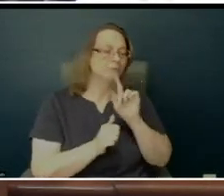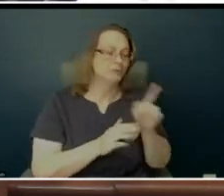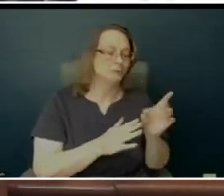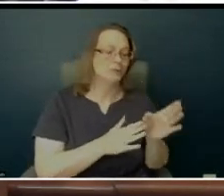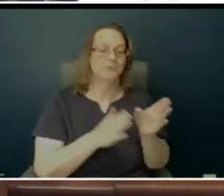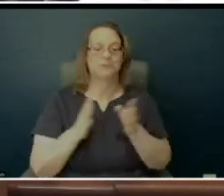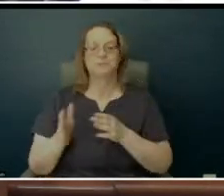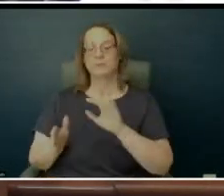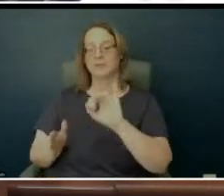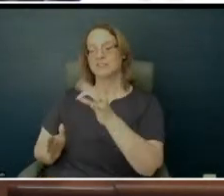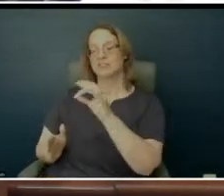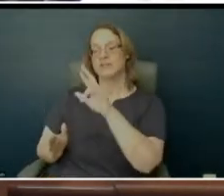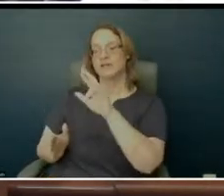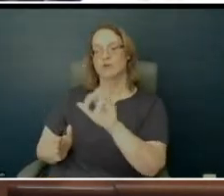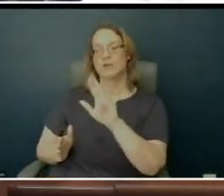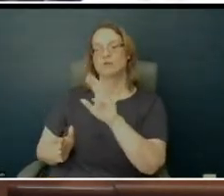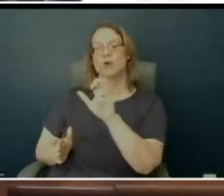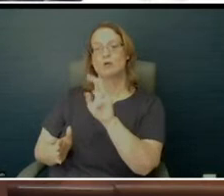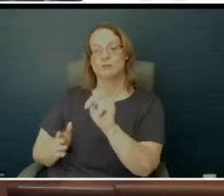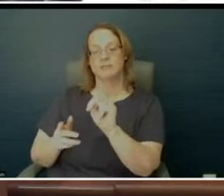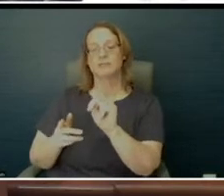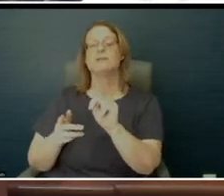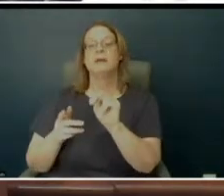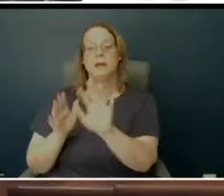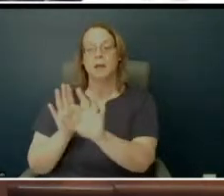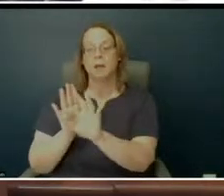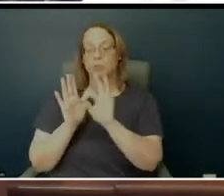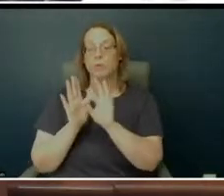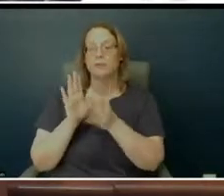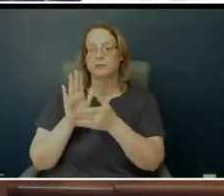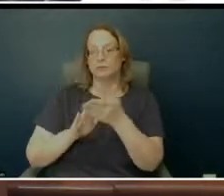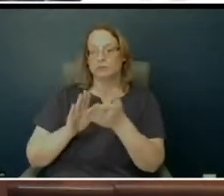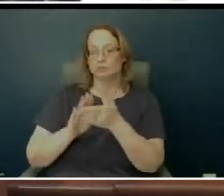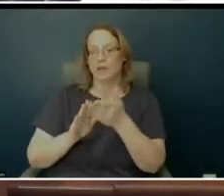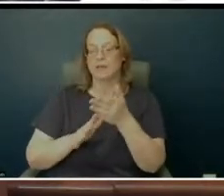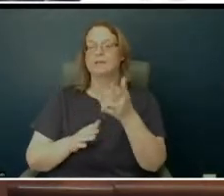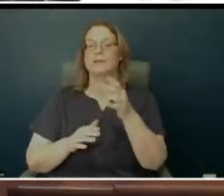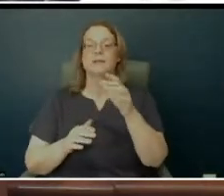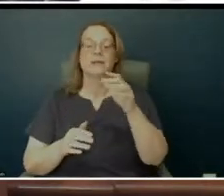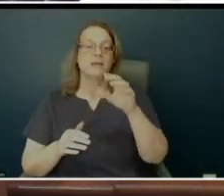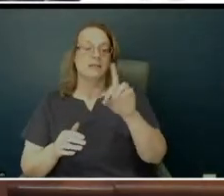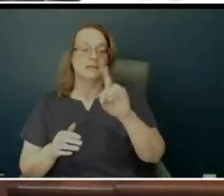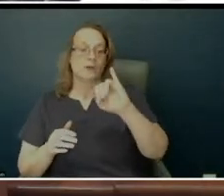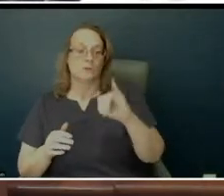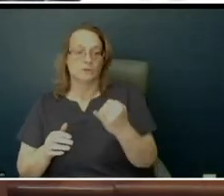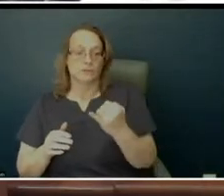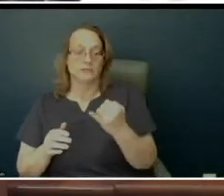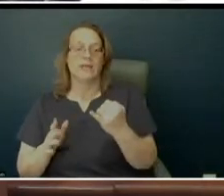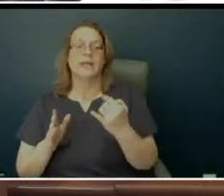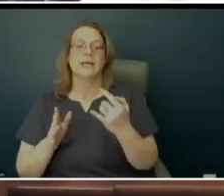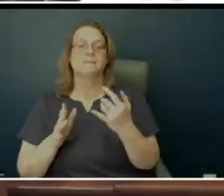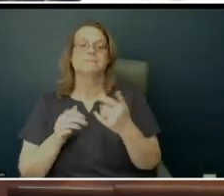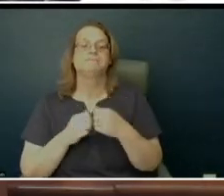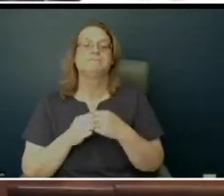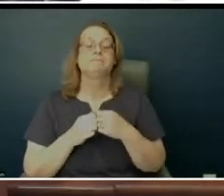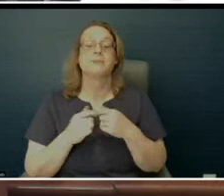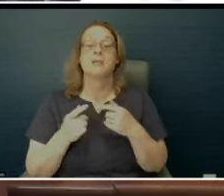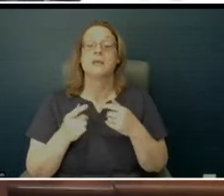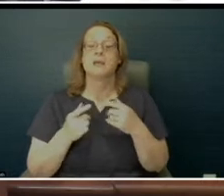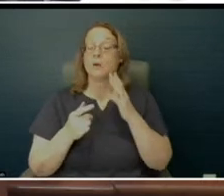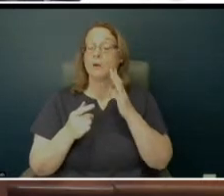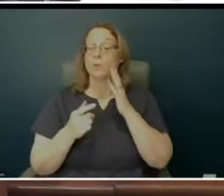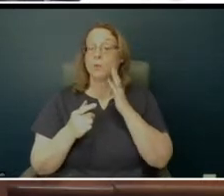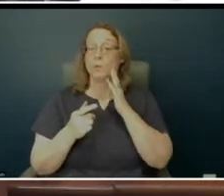Trump appointed to run the Justice Department after Attorney General Barr resigned. We'll hear from other senior